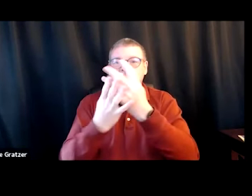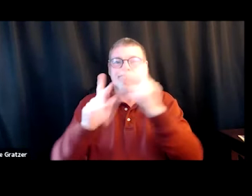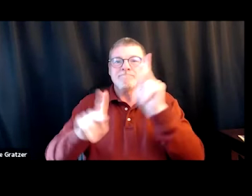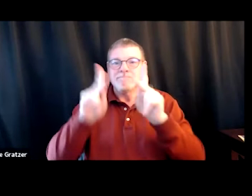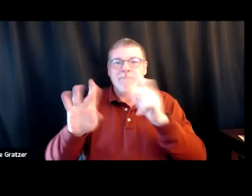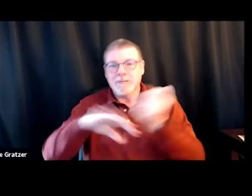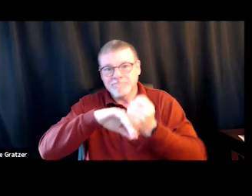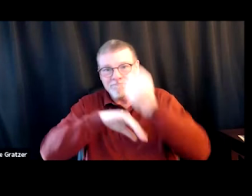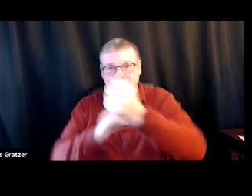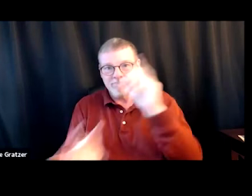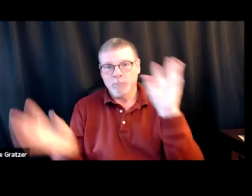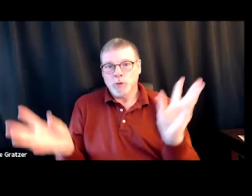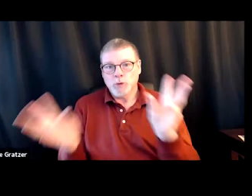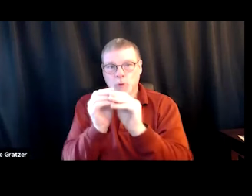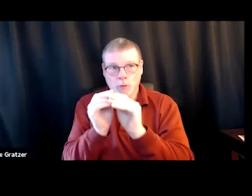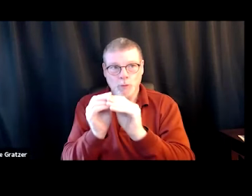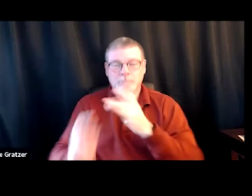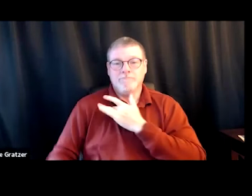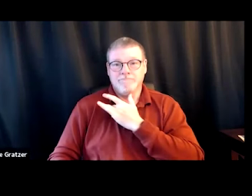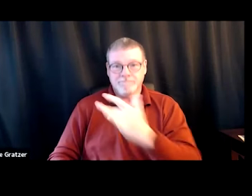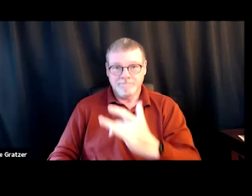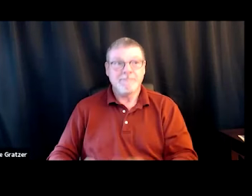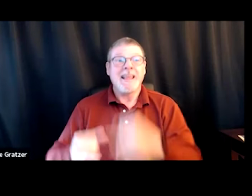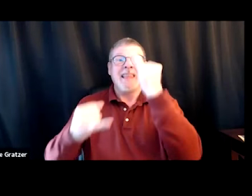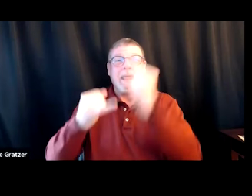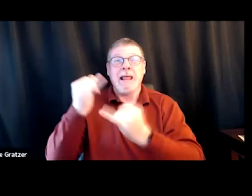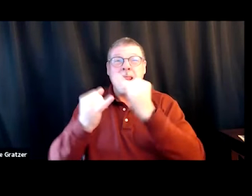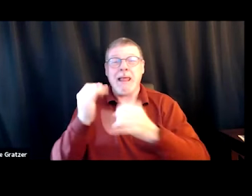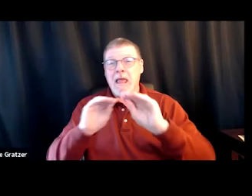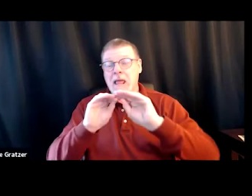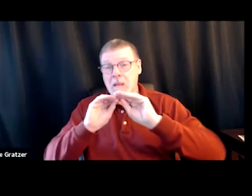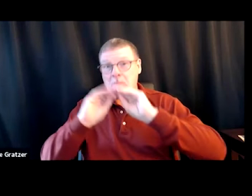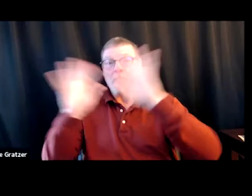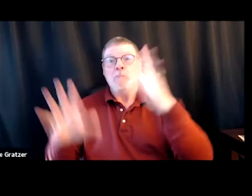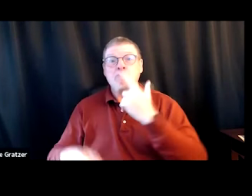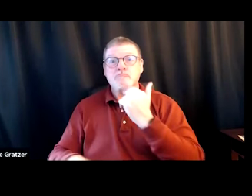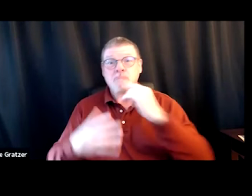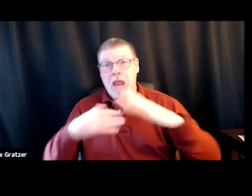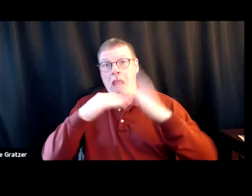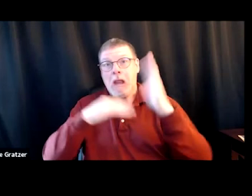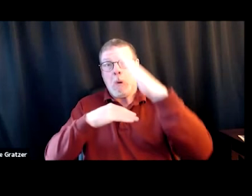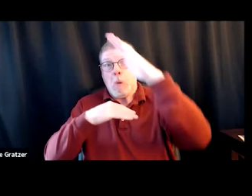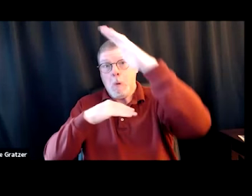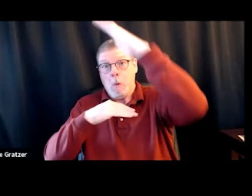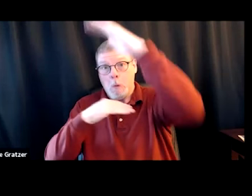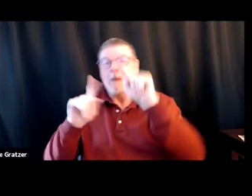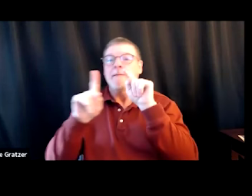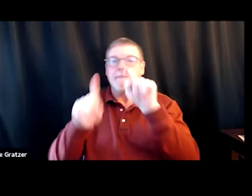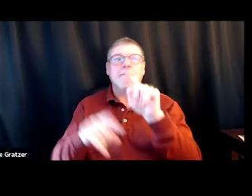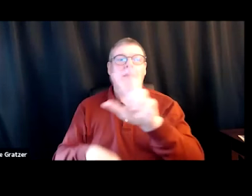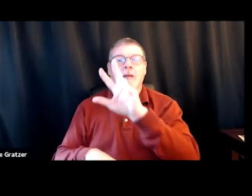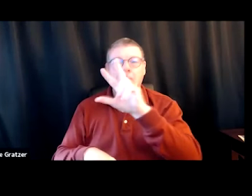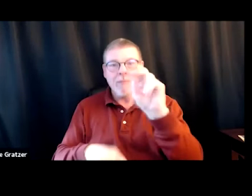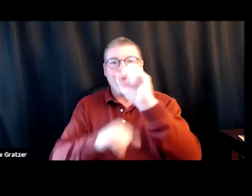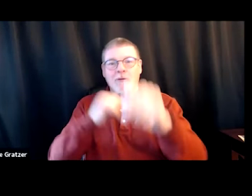total and its associated trend. Finally, this sort of brilliant solid red line shows us the 30 years of